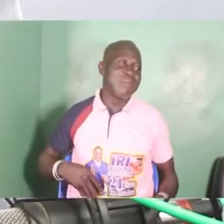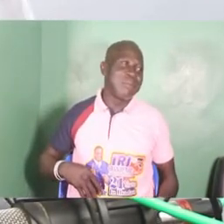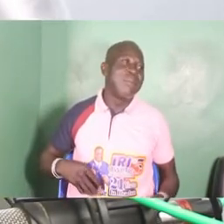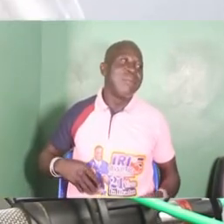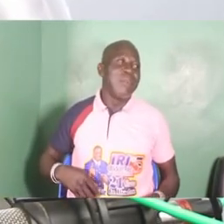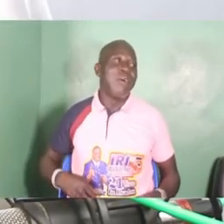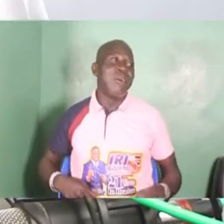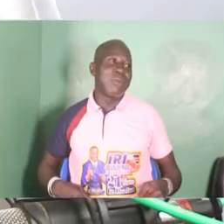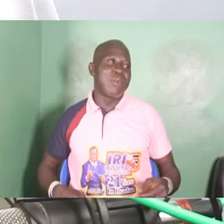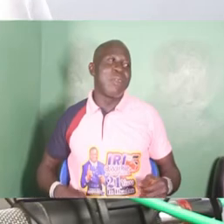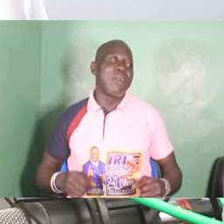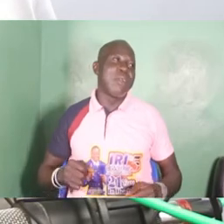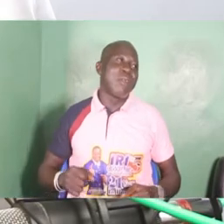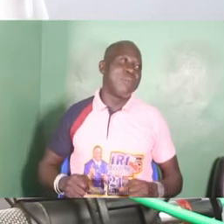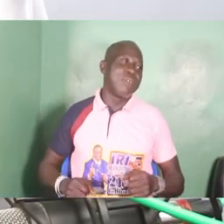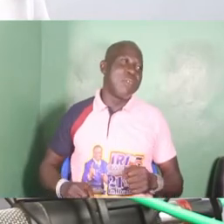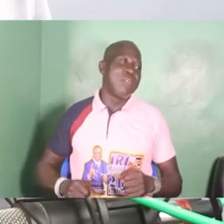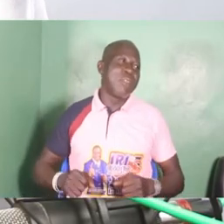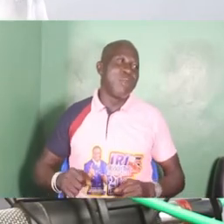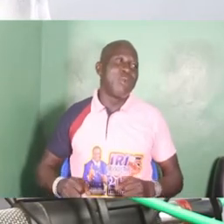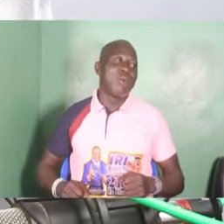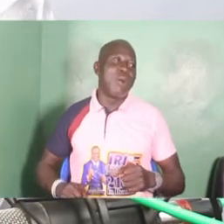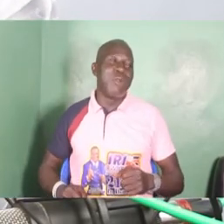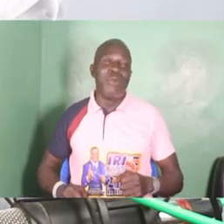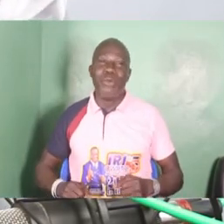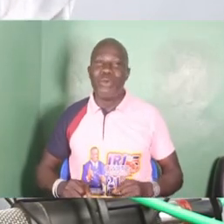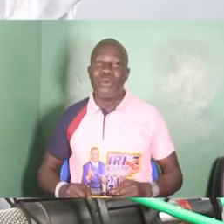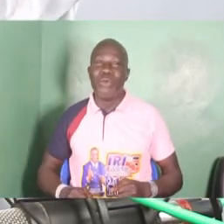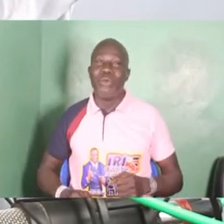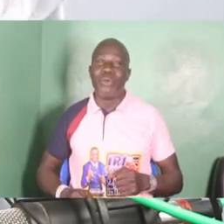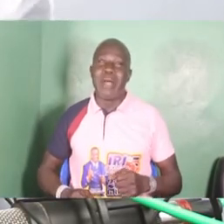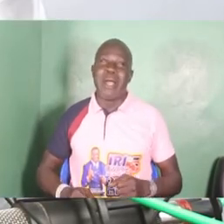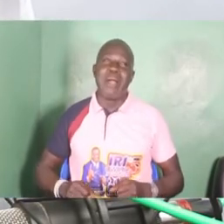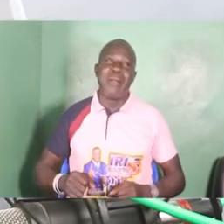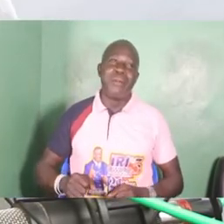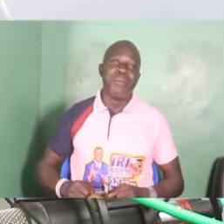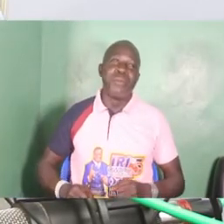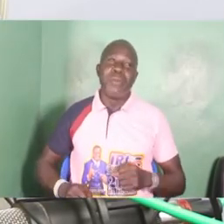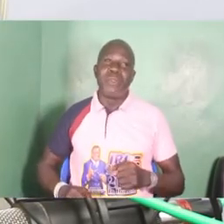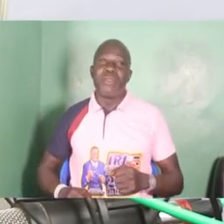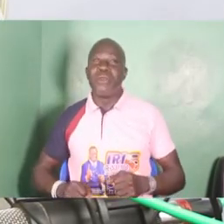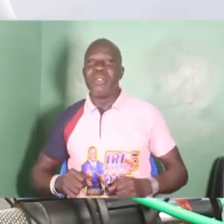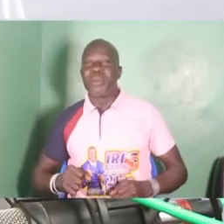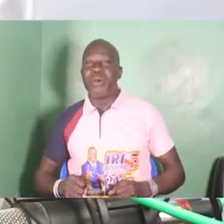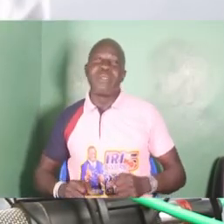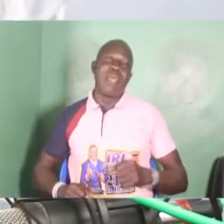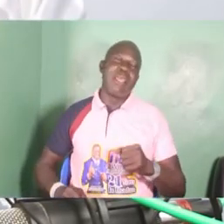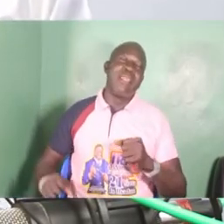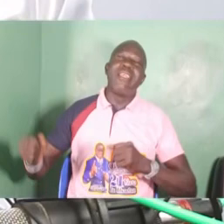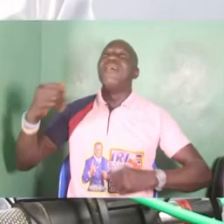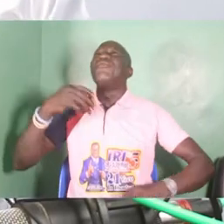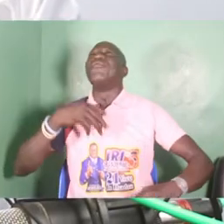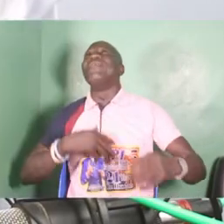Lekasi, oko mi yo ni nuru kuwa.